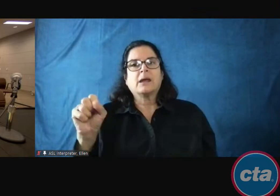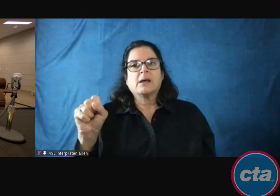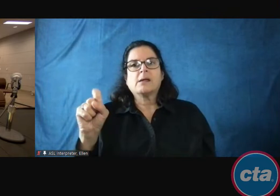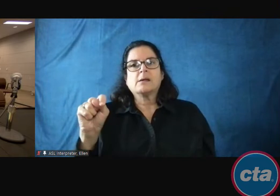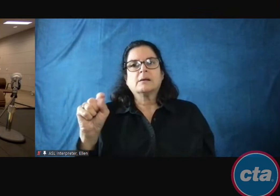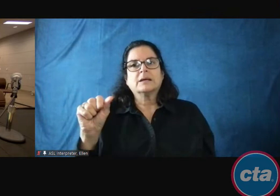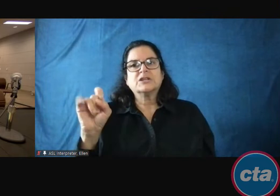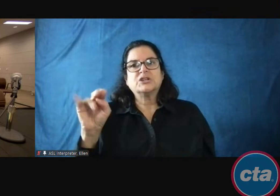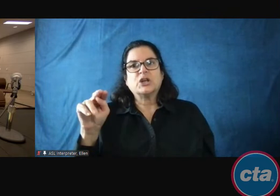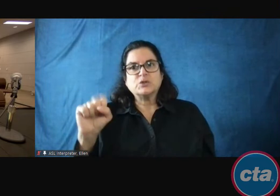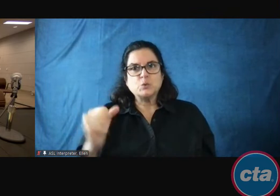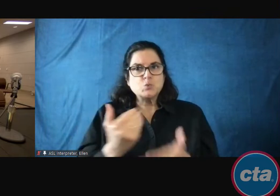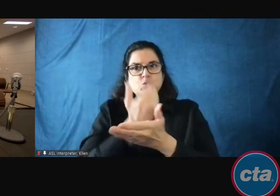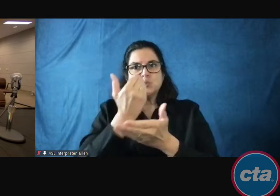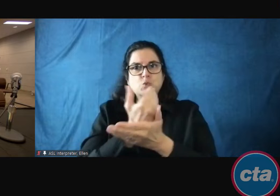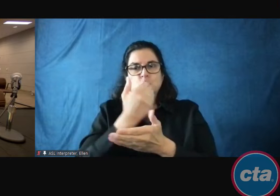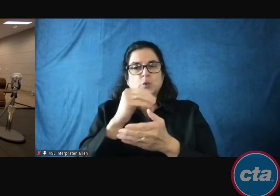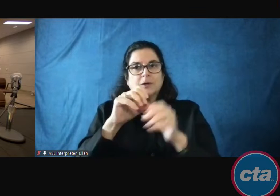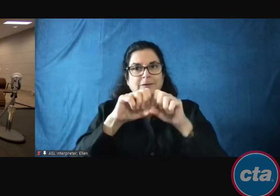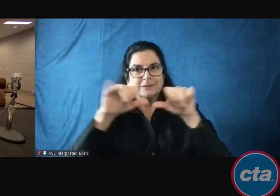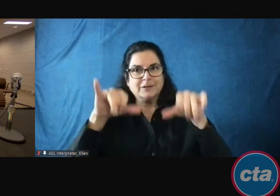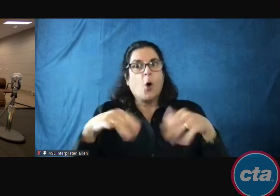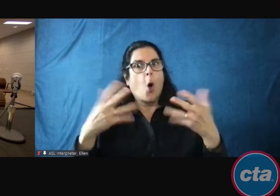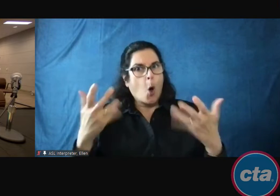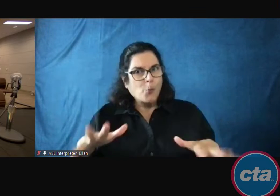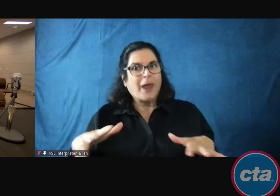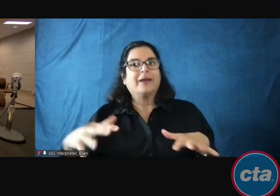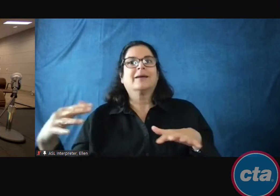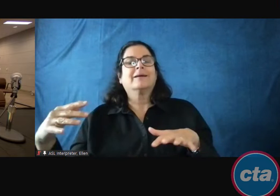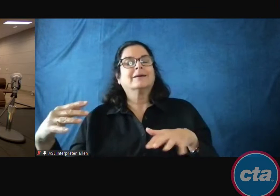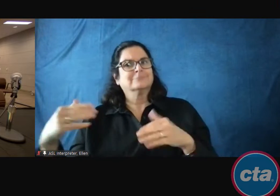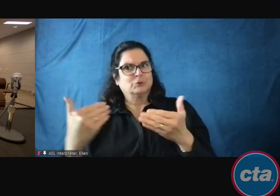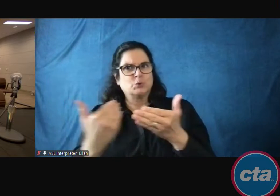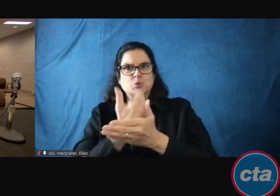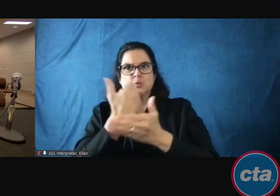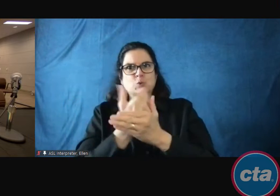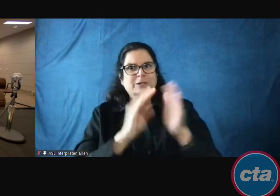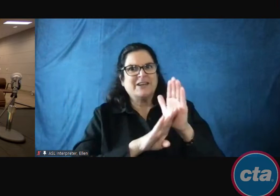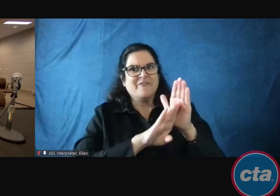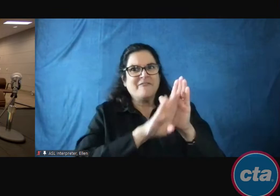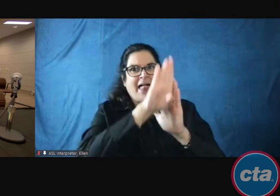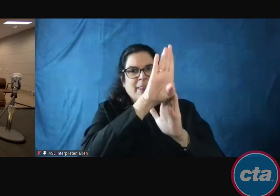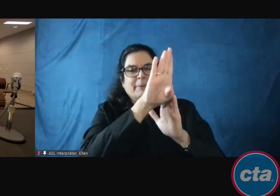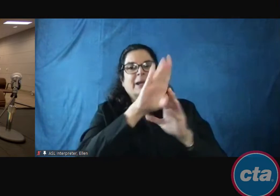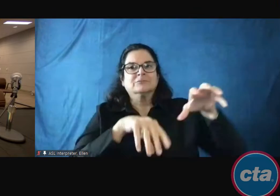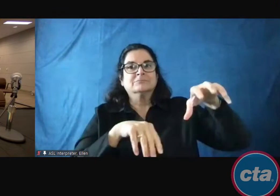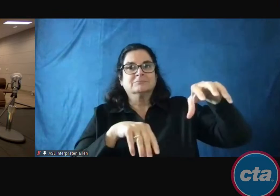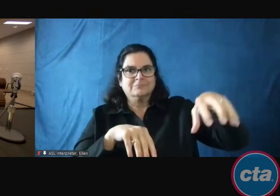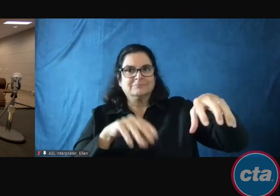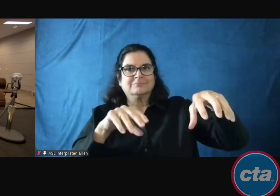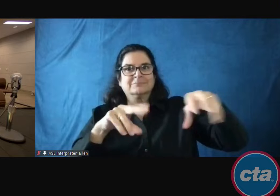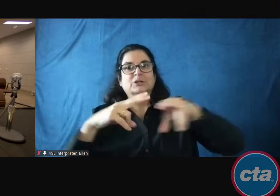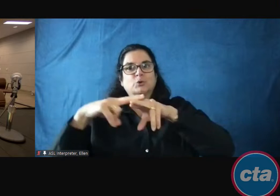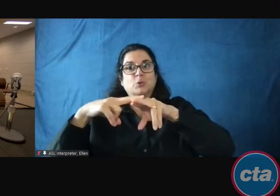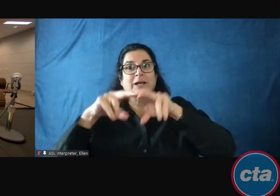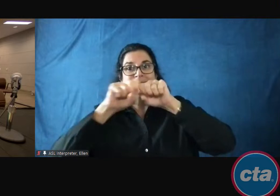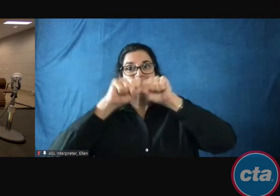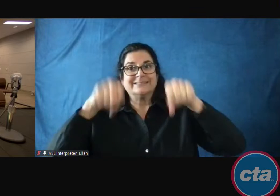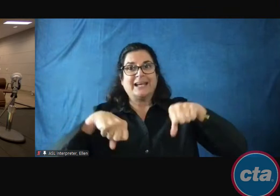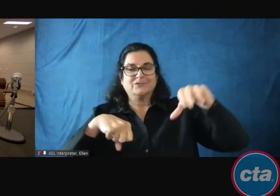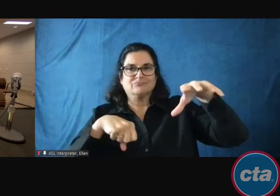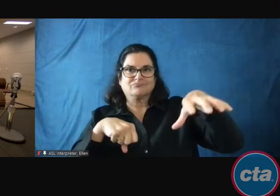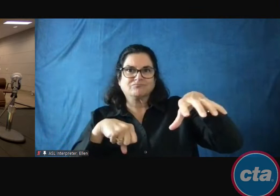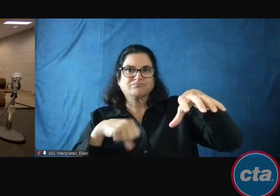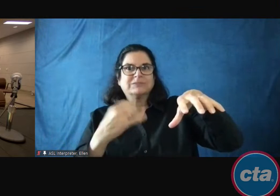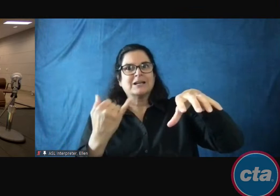new stations, are already attracting development nearby. When we opened the Damon station, there was already an ETOD